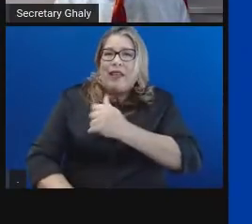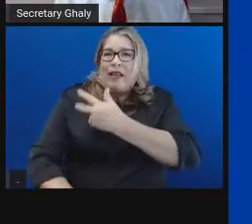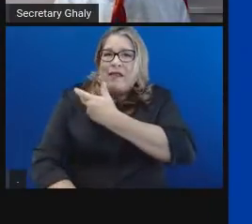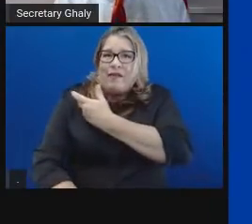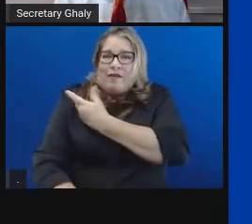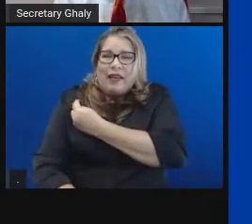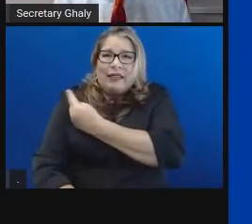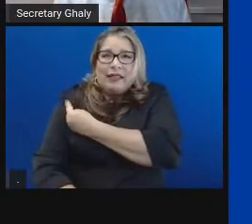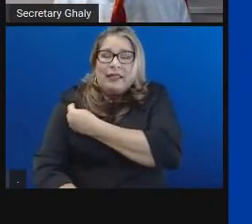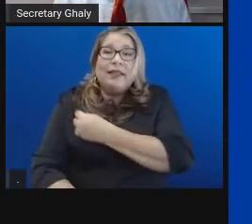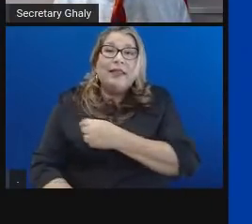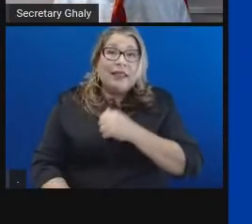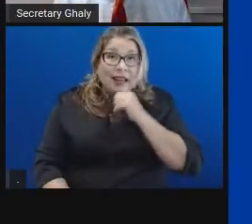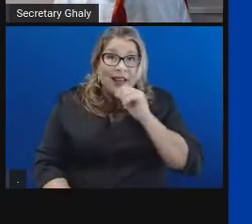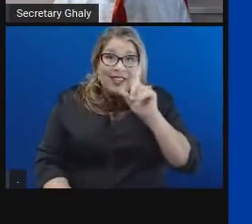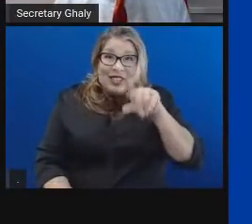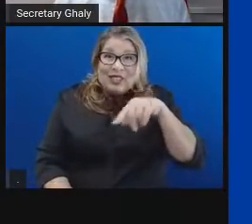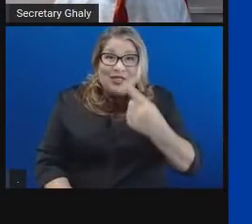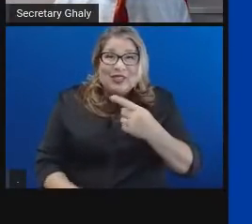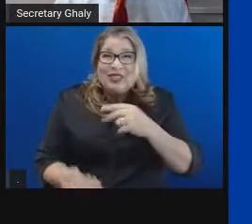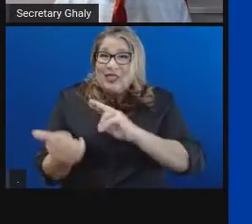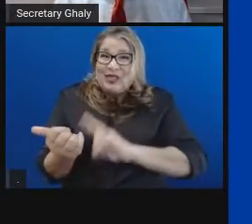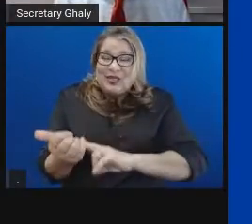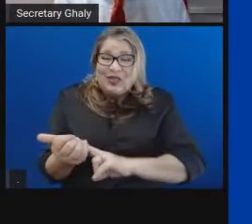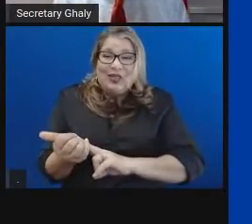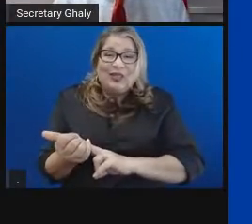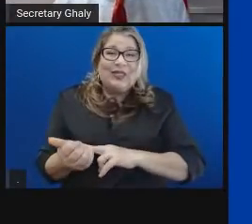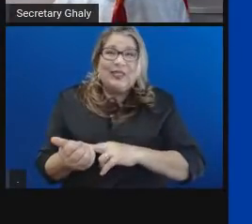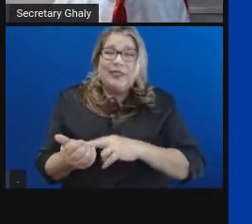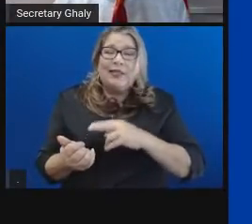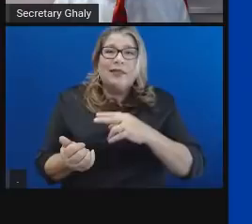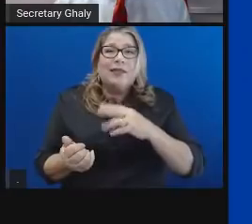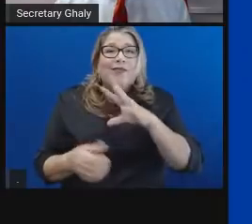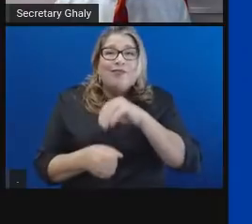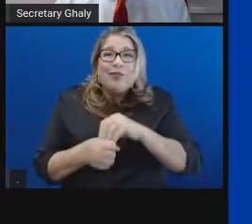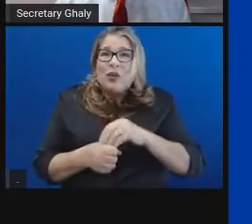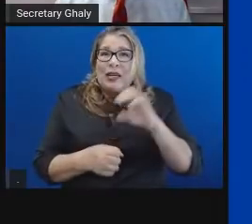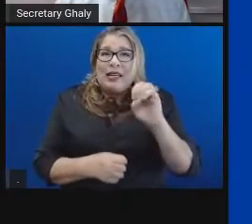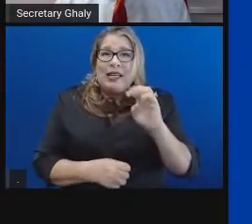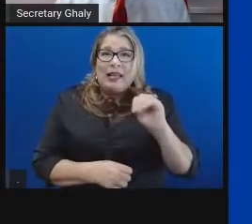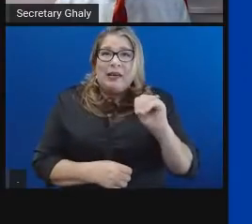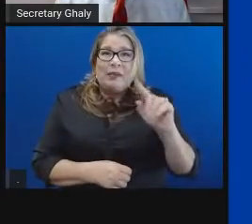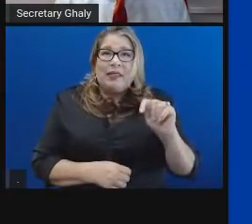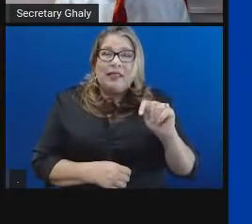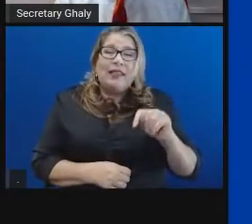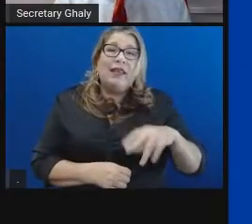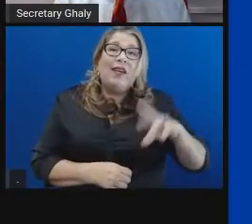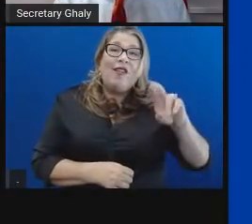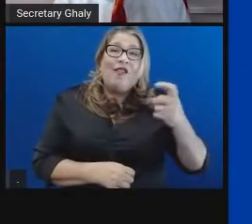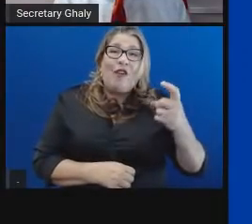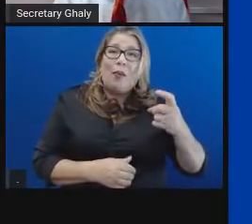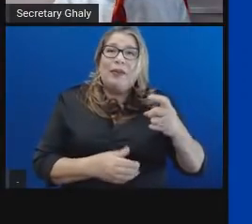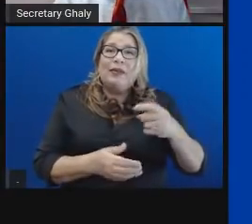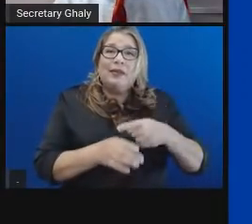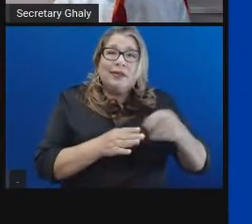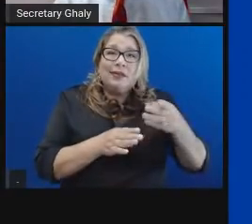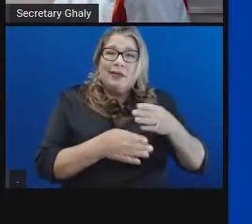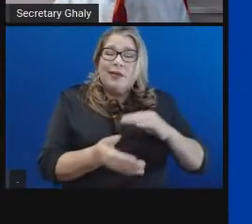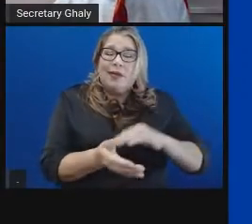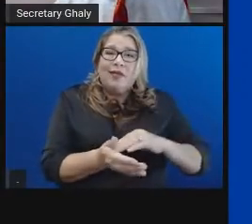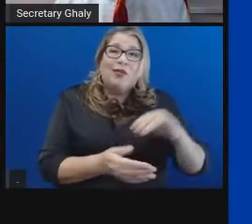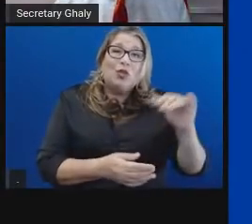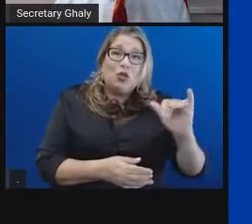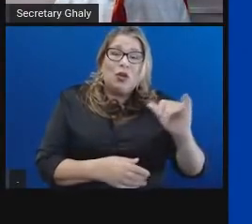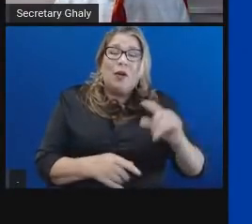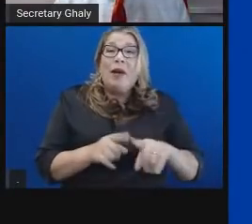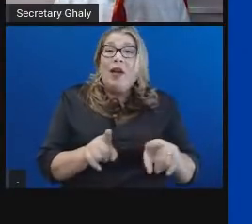efforts. It's not just nurses and others, EMTs, pharmacists to actually do the vaccination, but it's a whole host of people